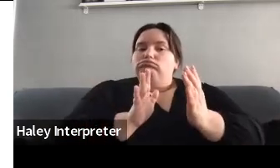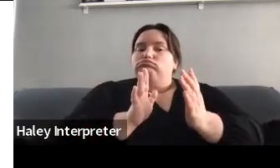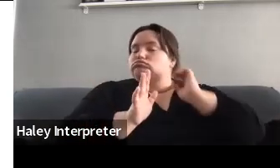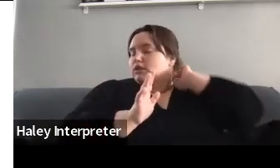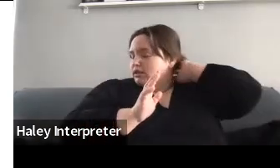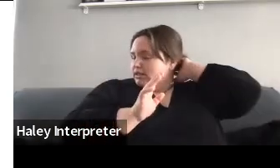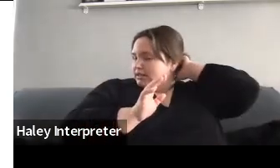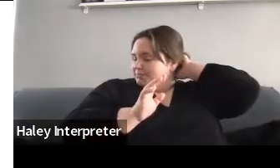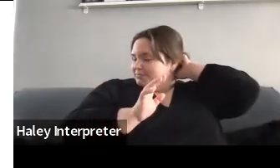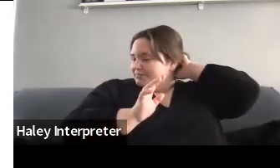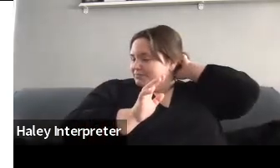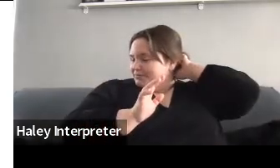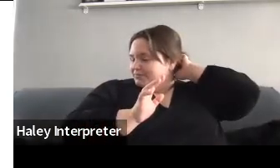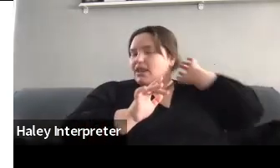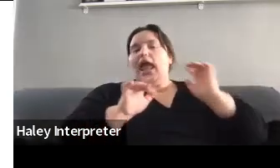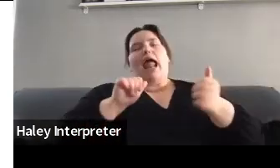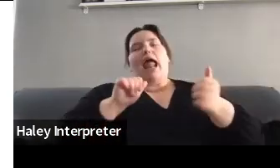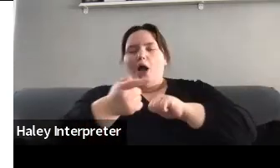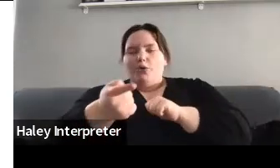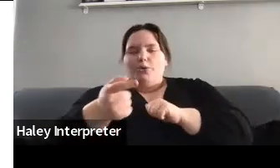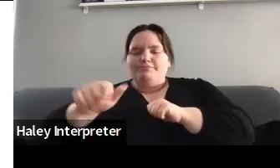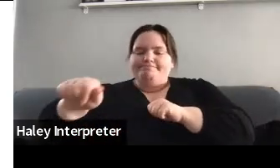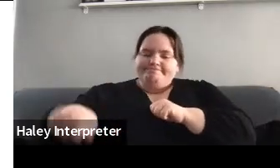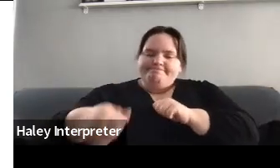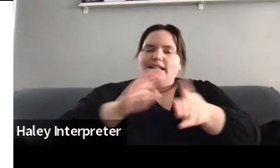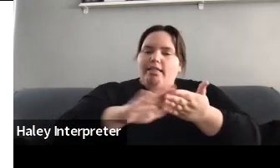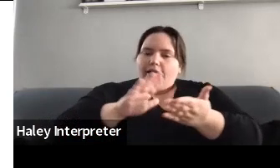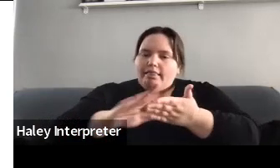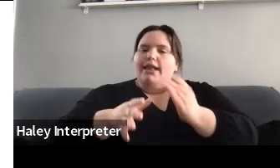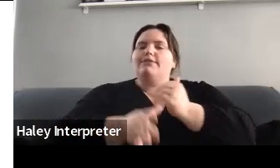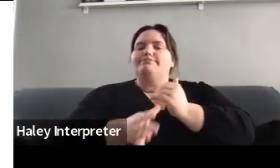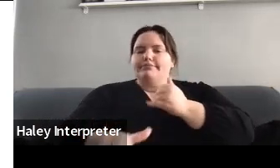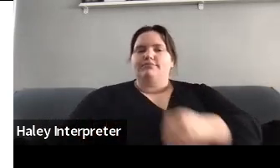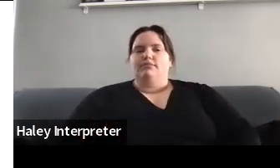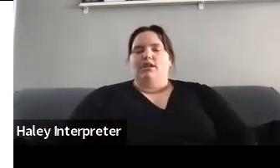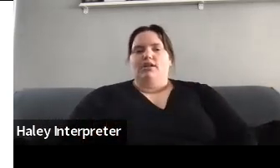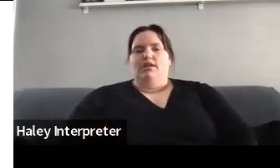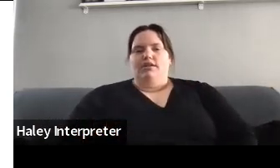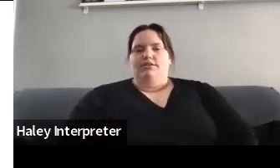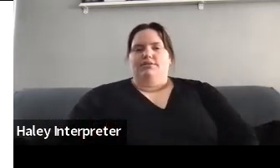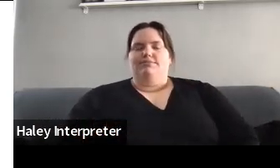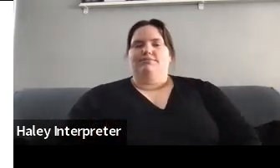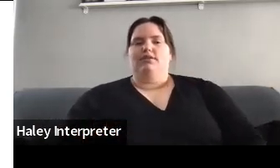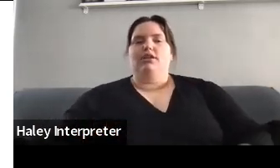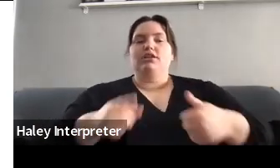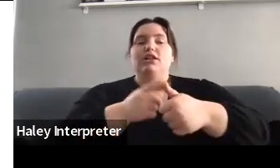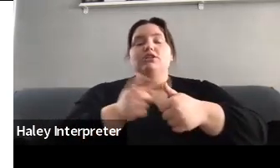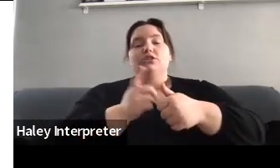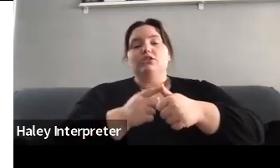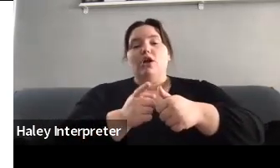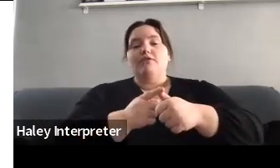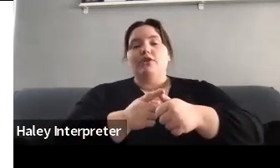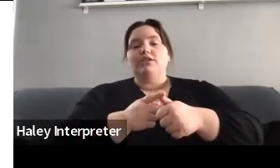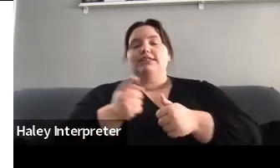you're approaching the waste. So the first one is a long-handled rake and